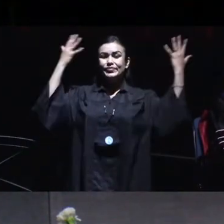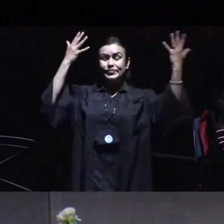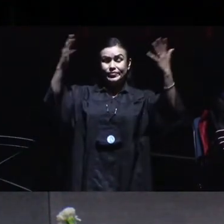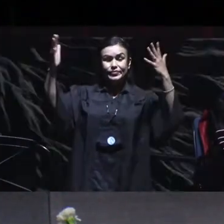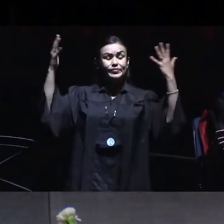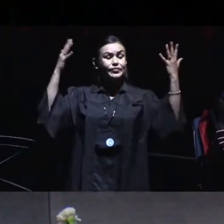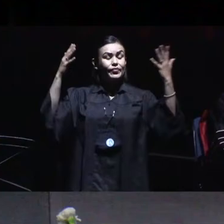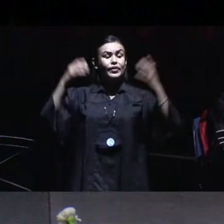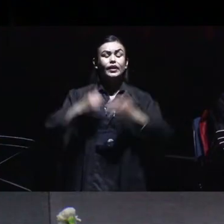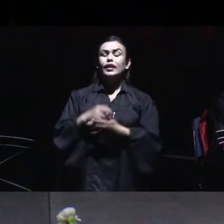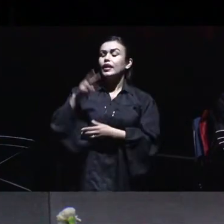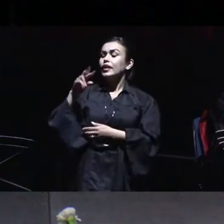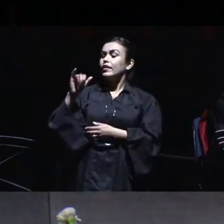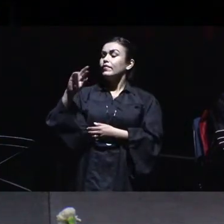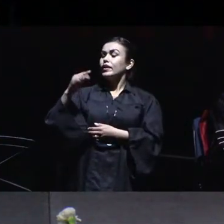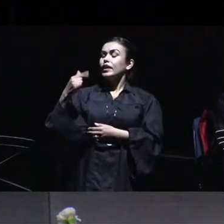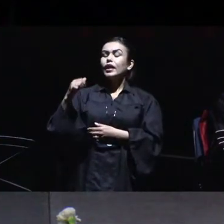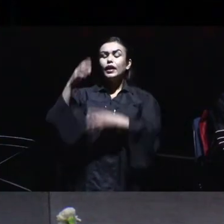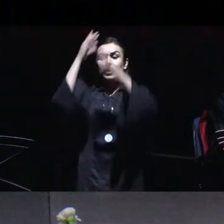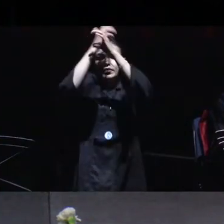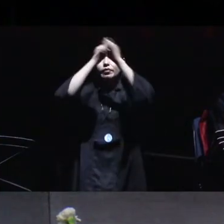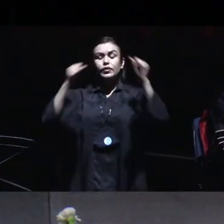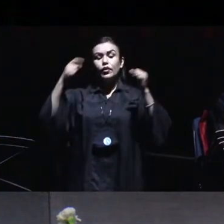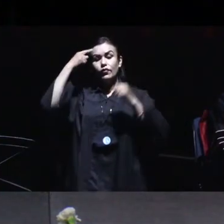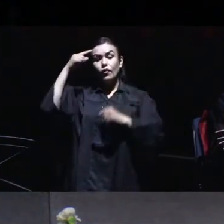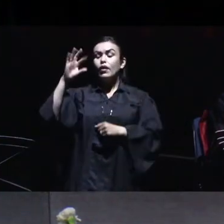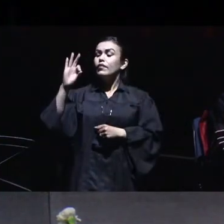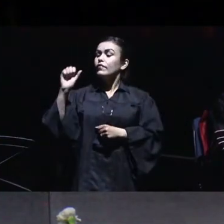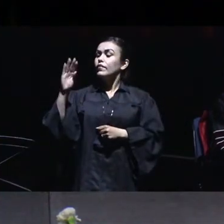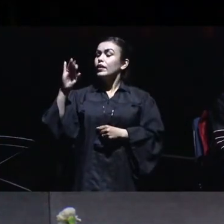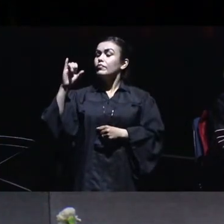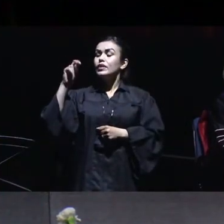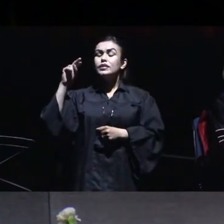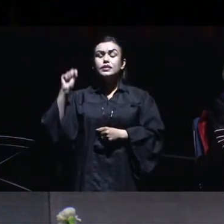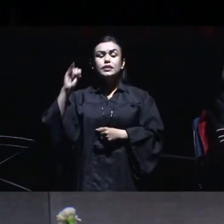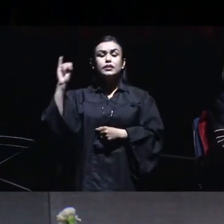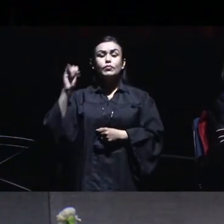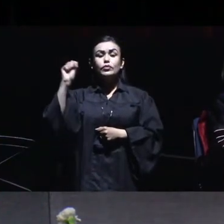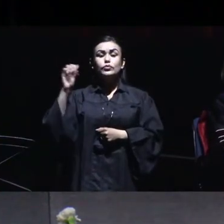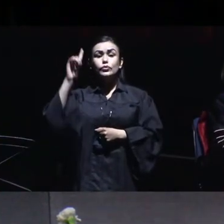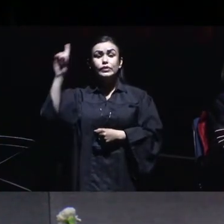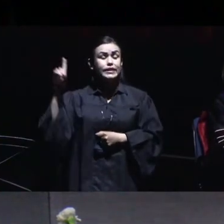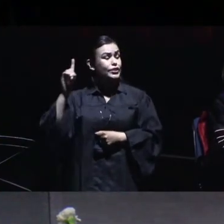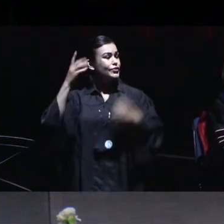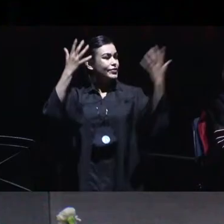Dr. Veronica Virgil, Superintendent of Fabens Independent School District.